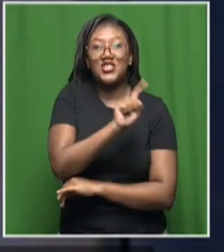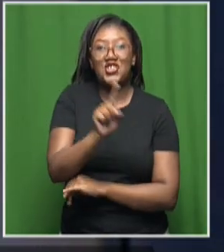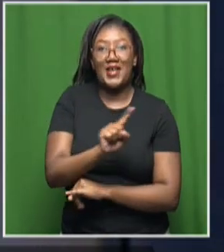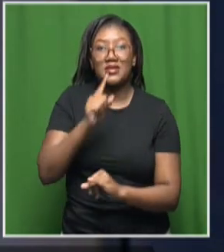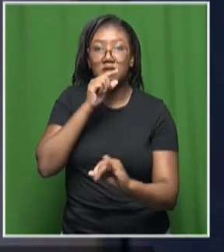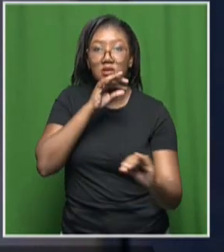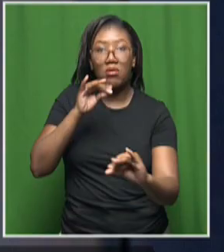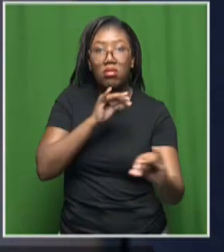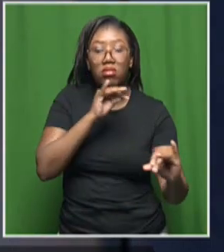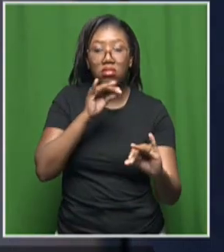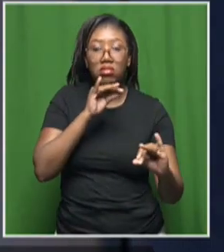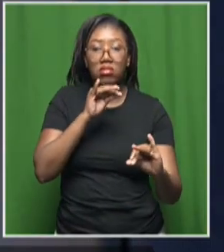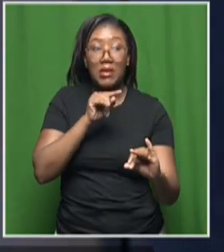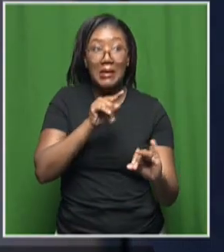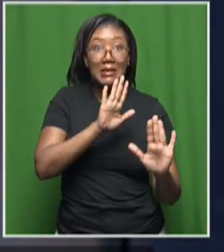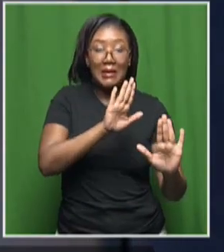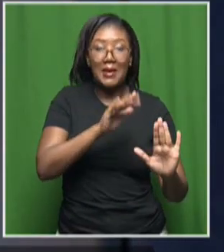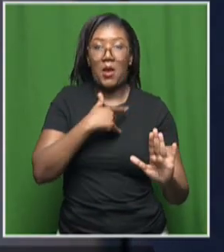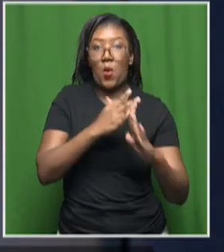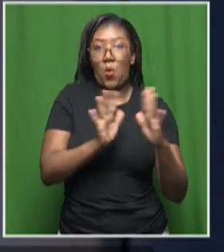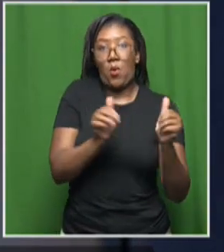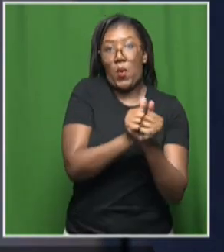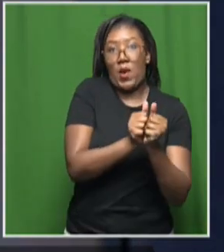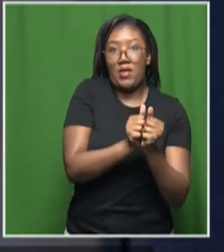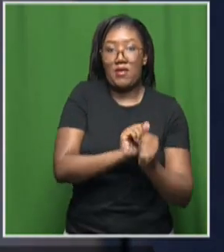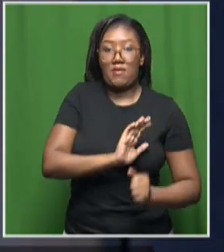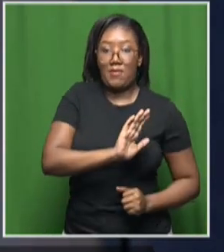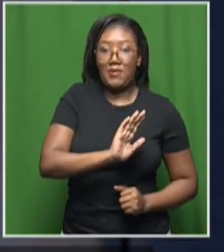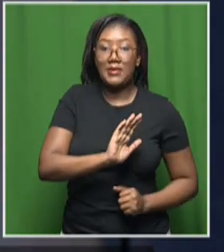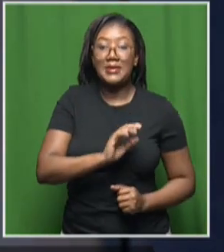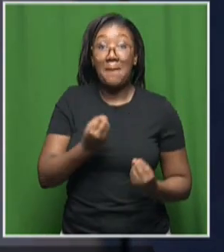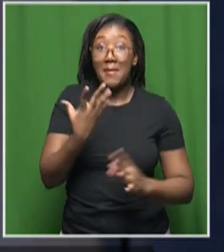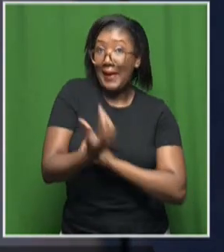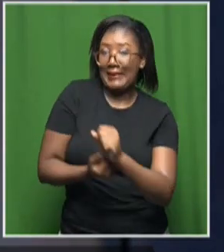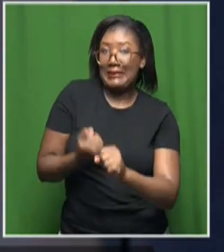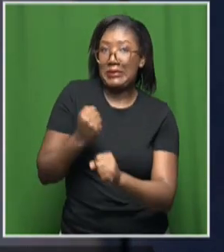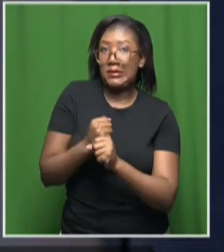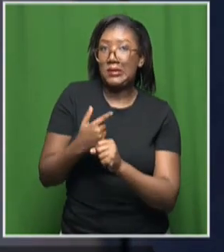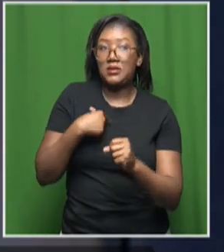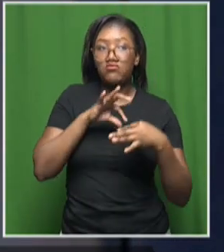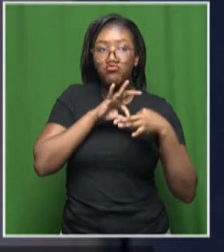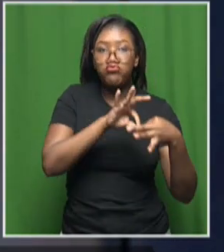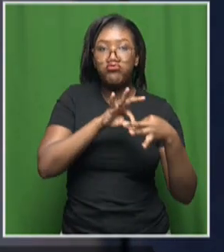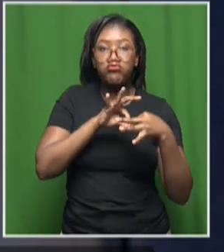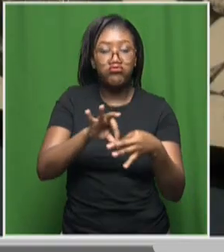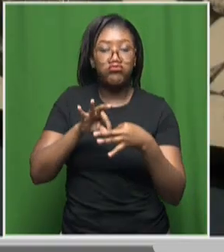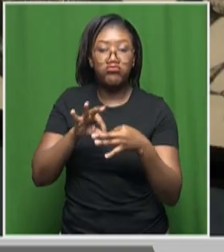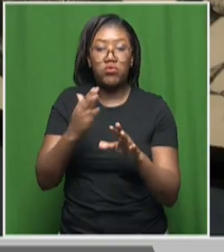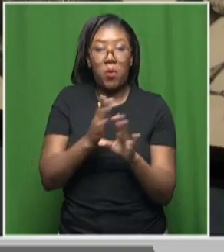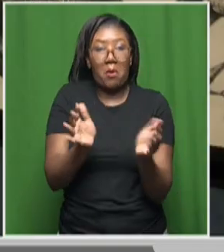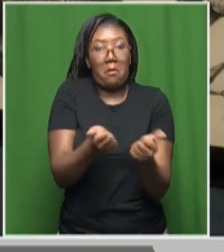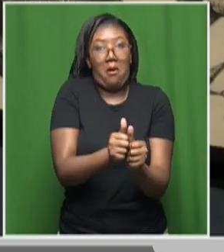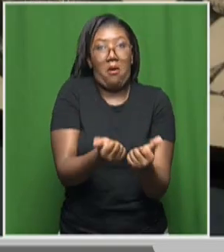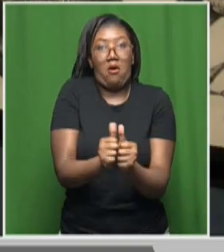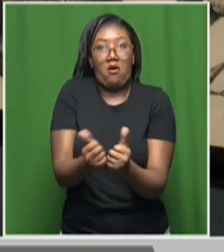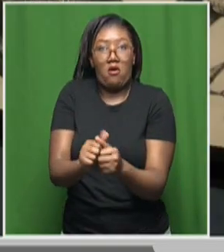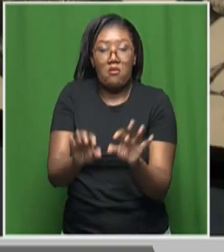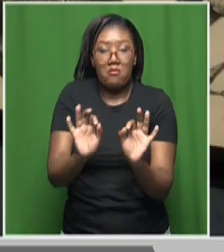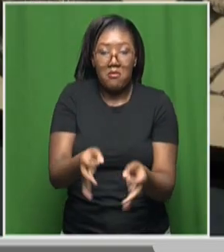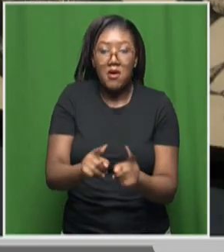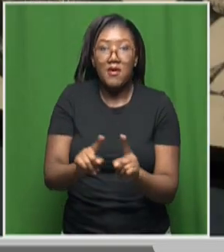are playing right now have been working with me over the years in